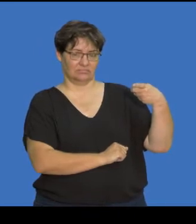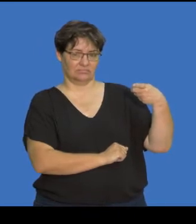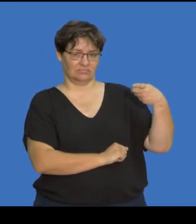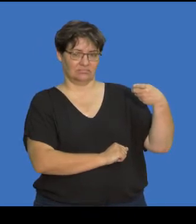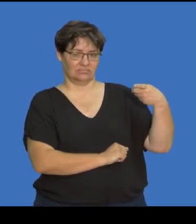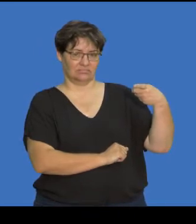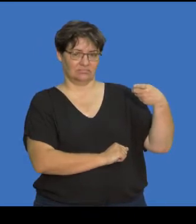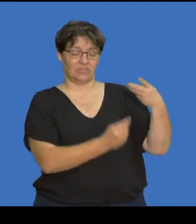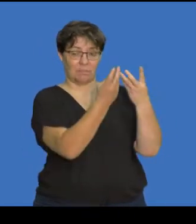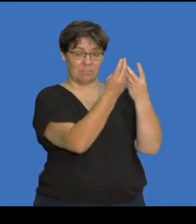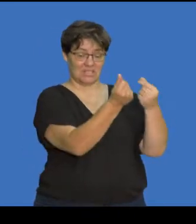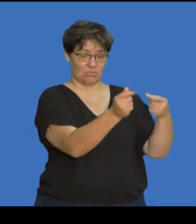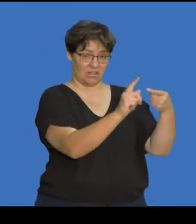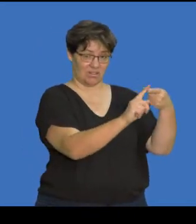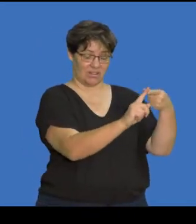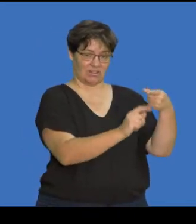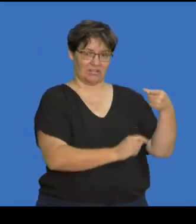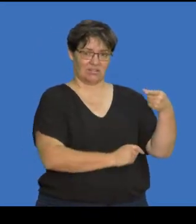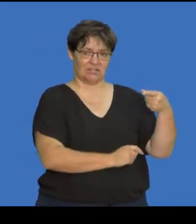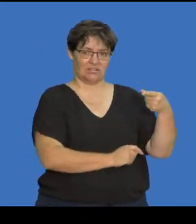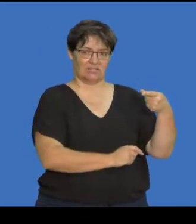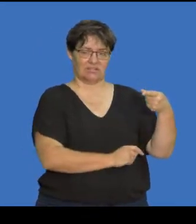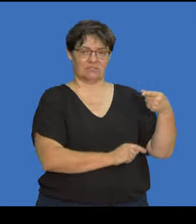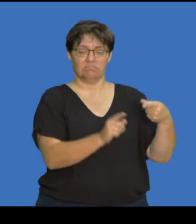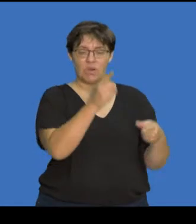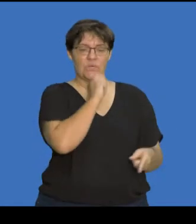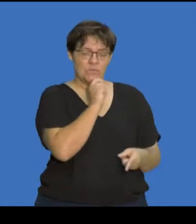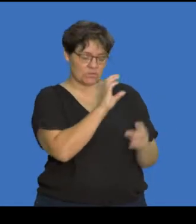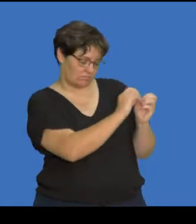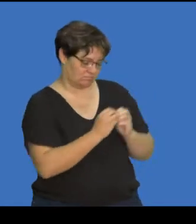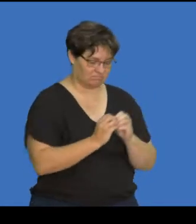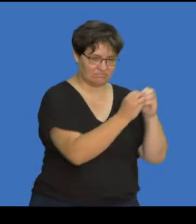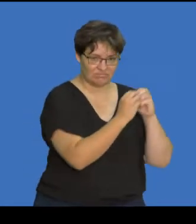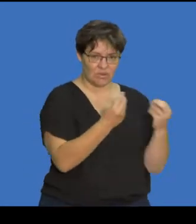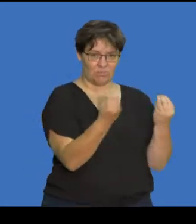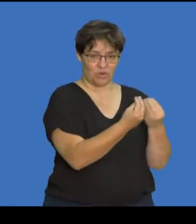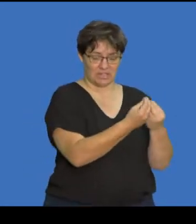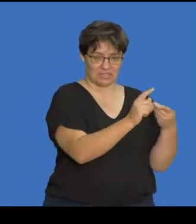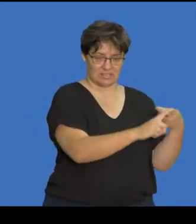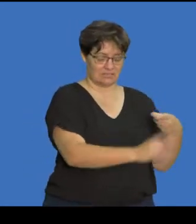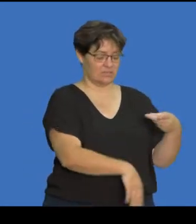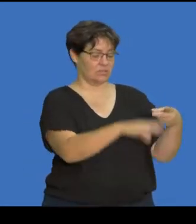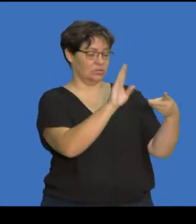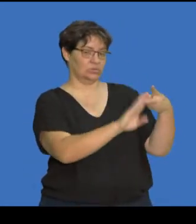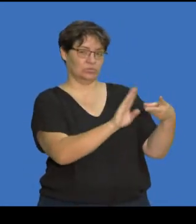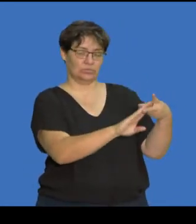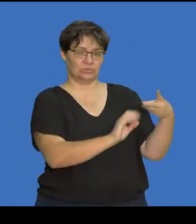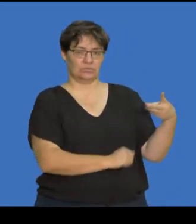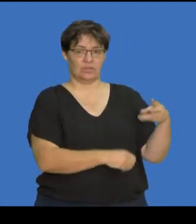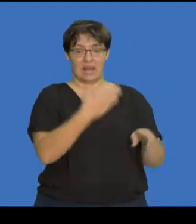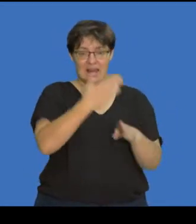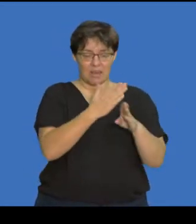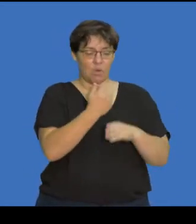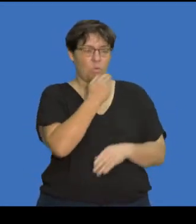costs will be your materials, right? The materials that we use to make the product. Number two, your